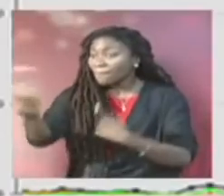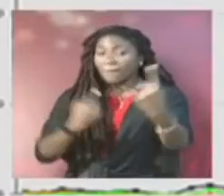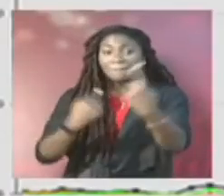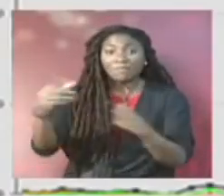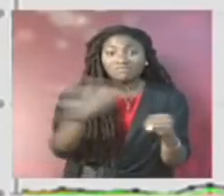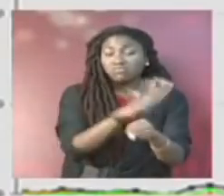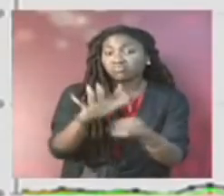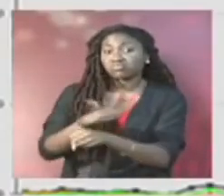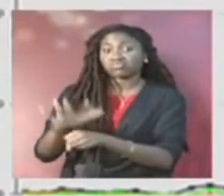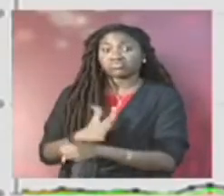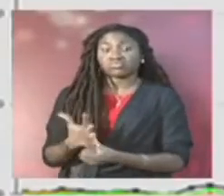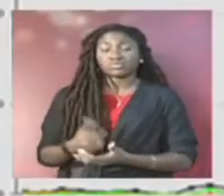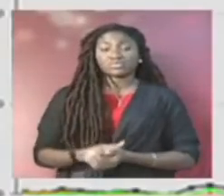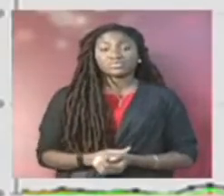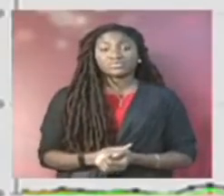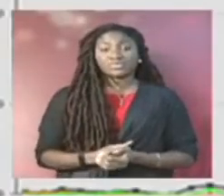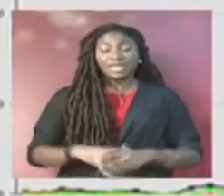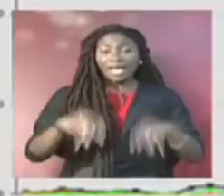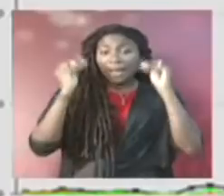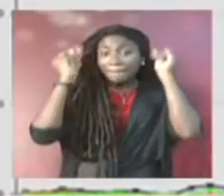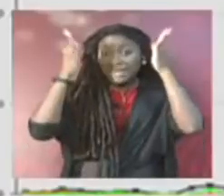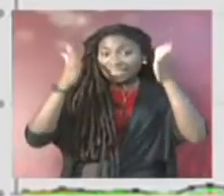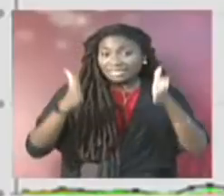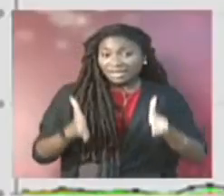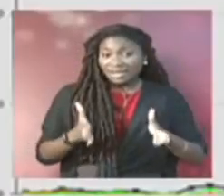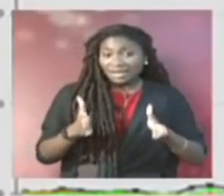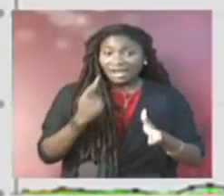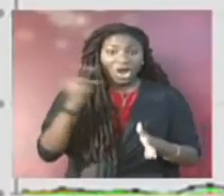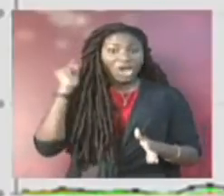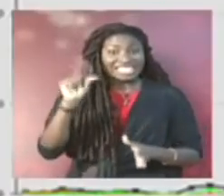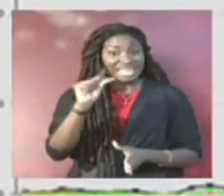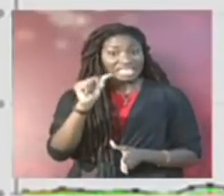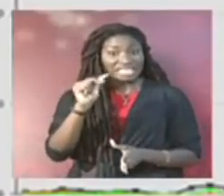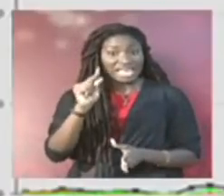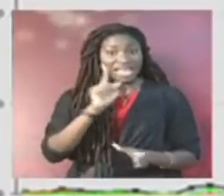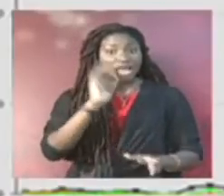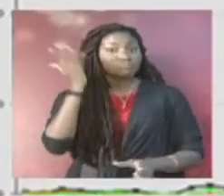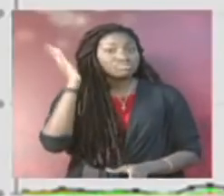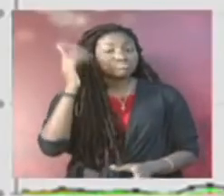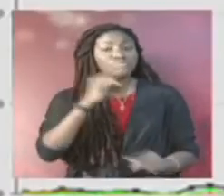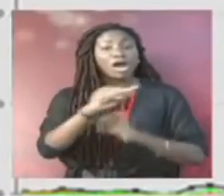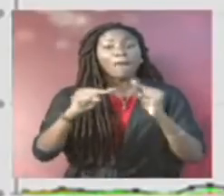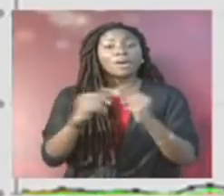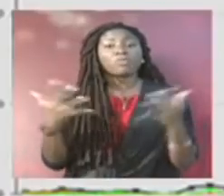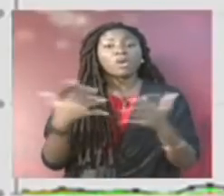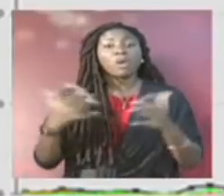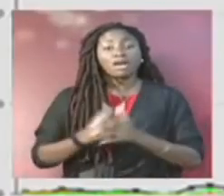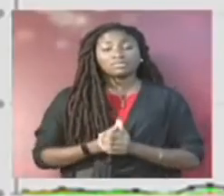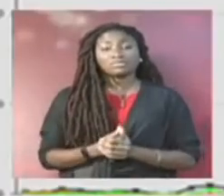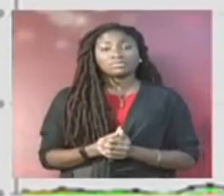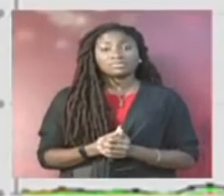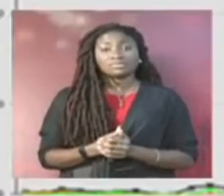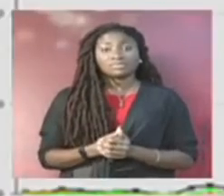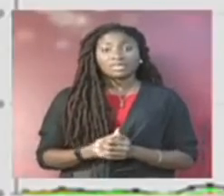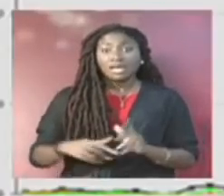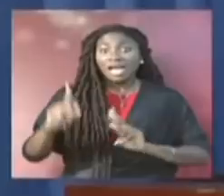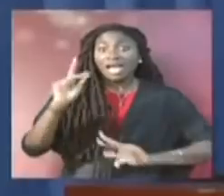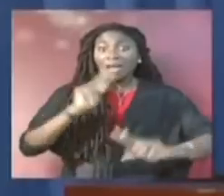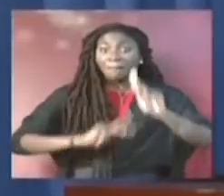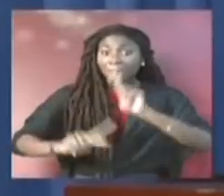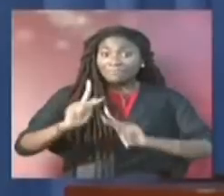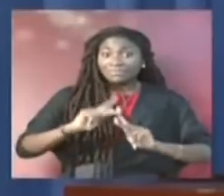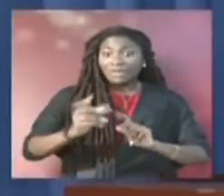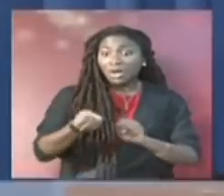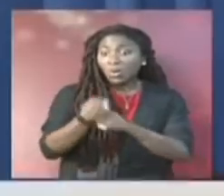other areas. The Honourable Minister spoke on Saturday about the impact of this on normal patients and